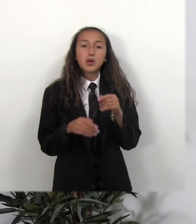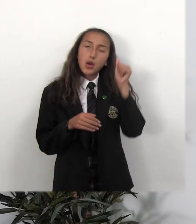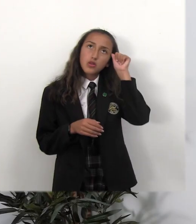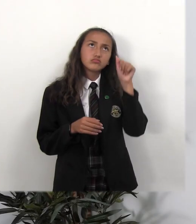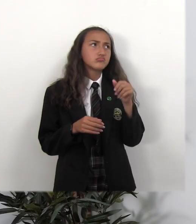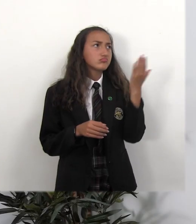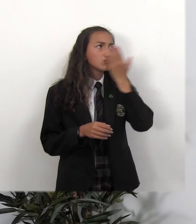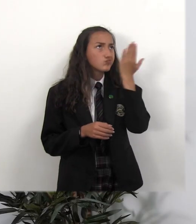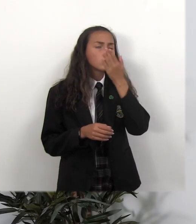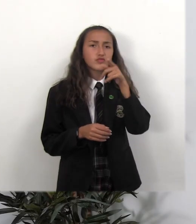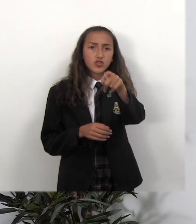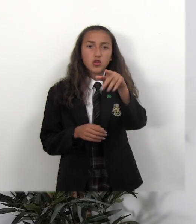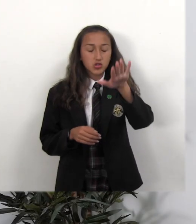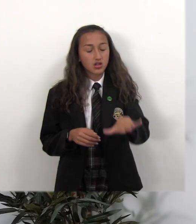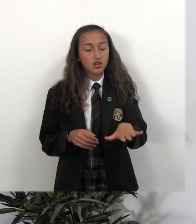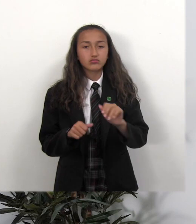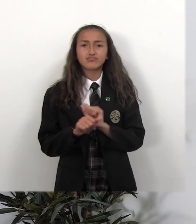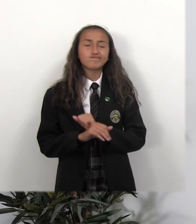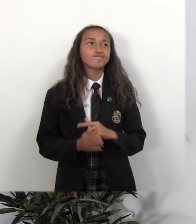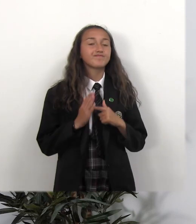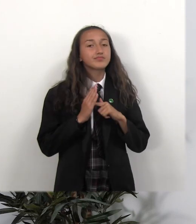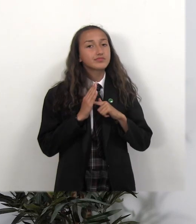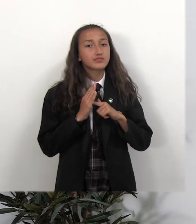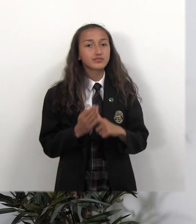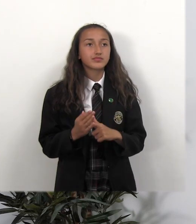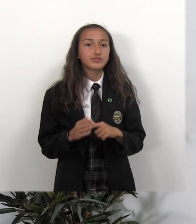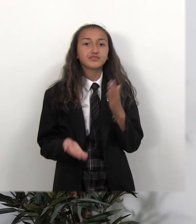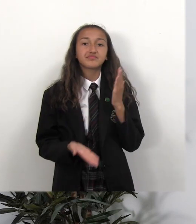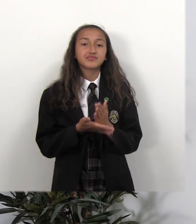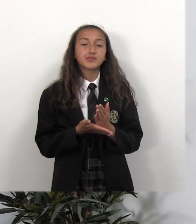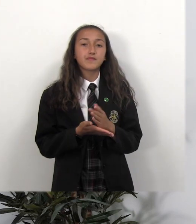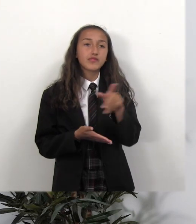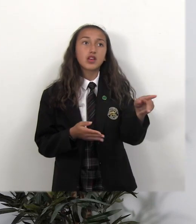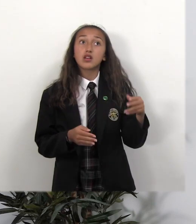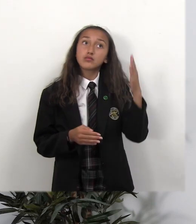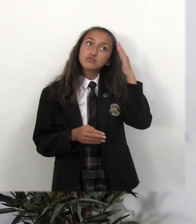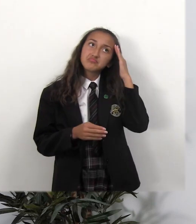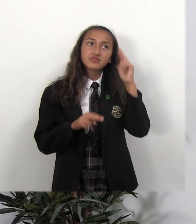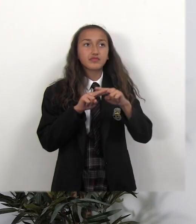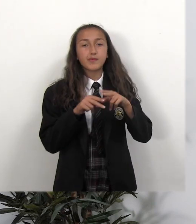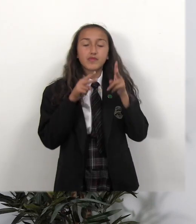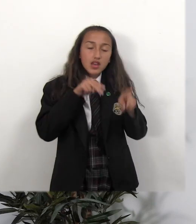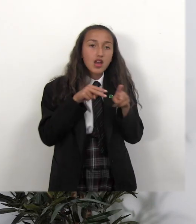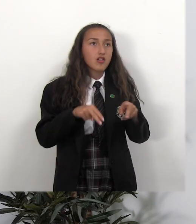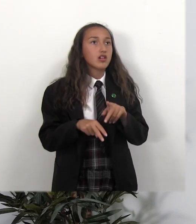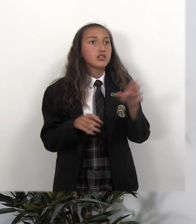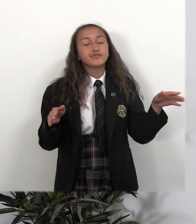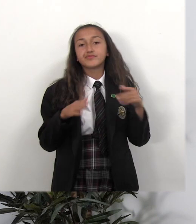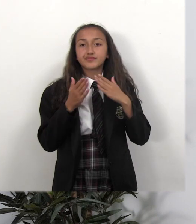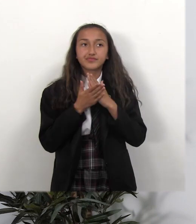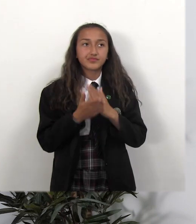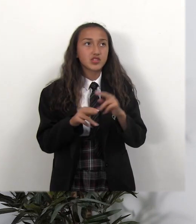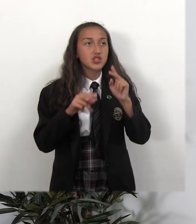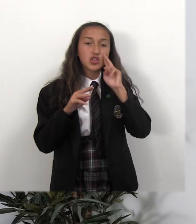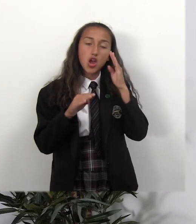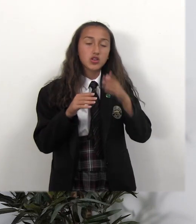We know that choosing a secondary school for your child is one of the most important decisions that a parent, carer can make for their